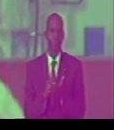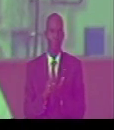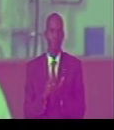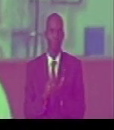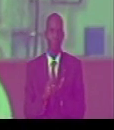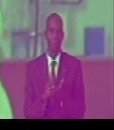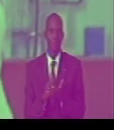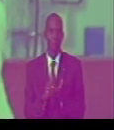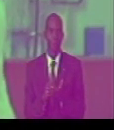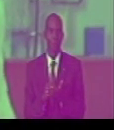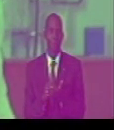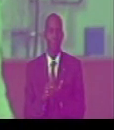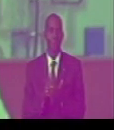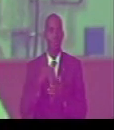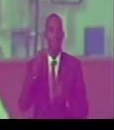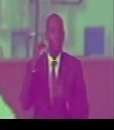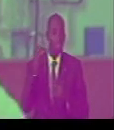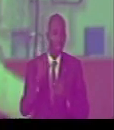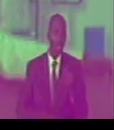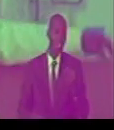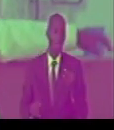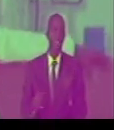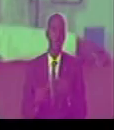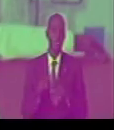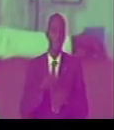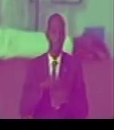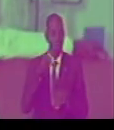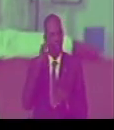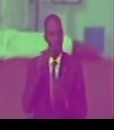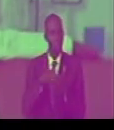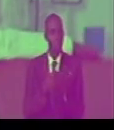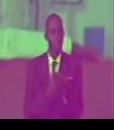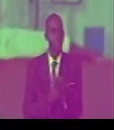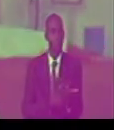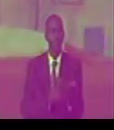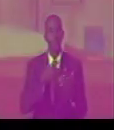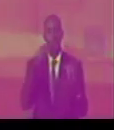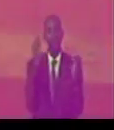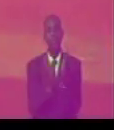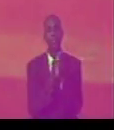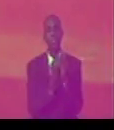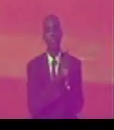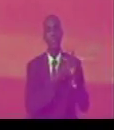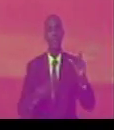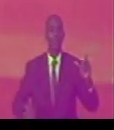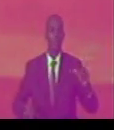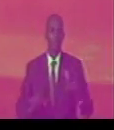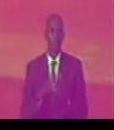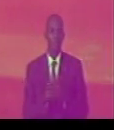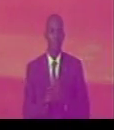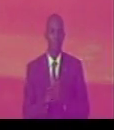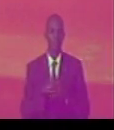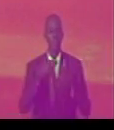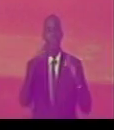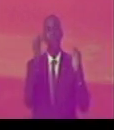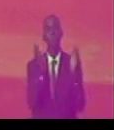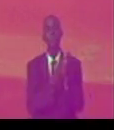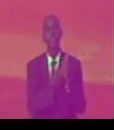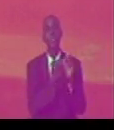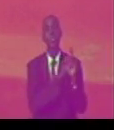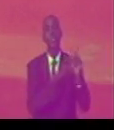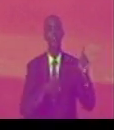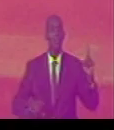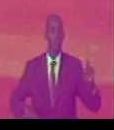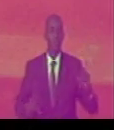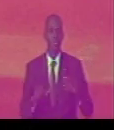say you receive your own. The last one for this time, in the evening, you have more testimonies. Yes. Praise